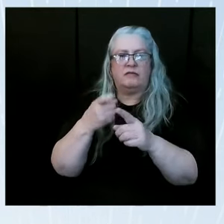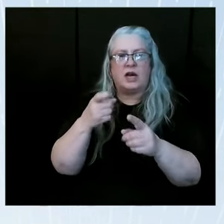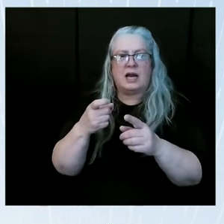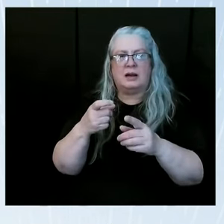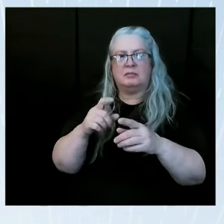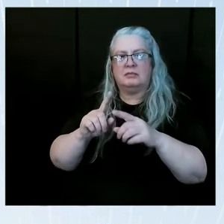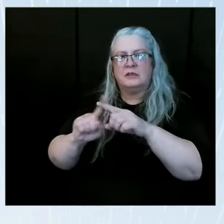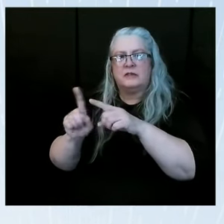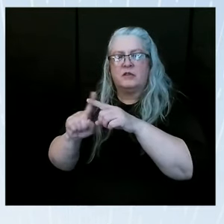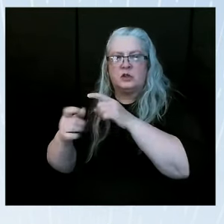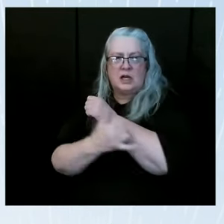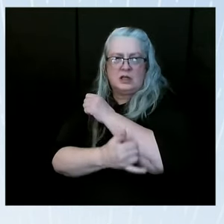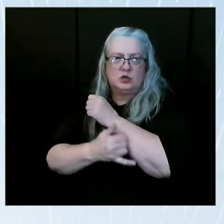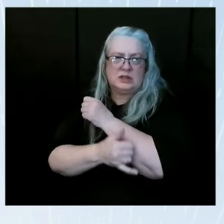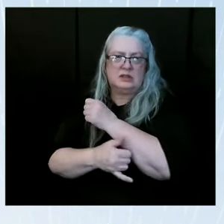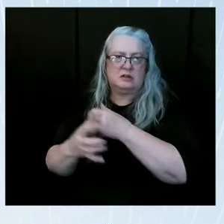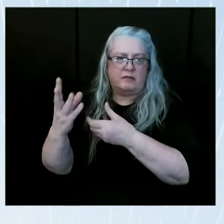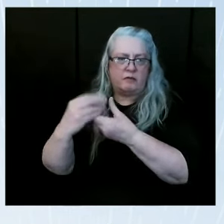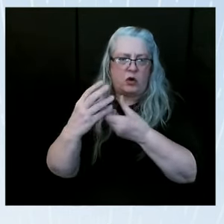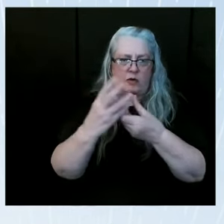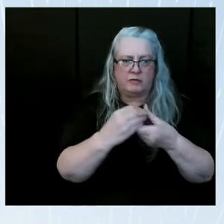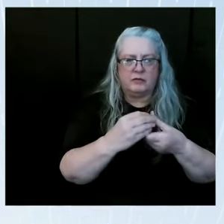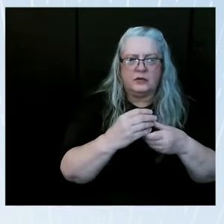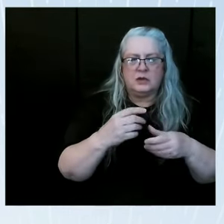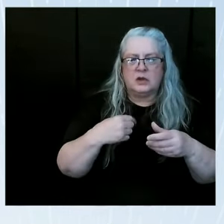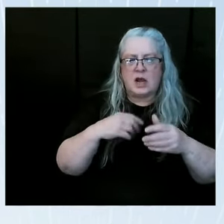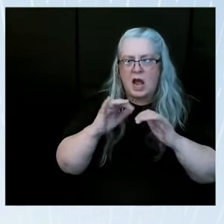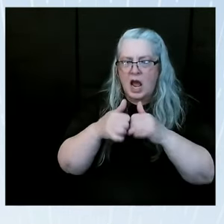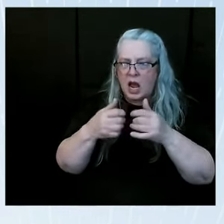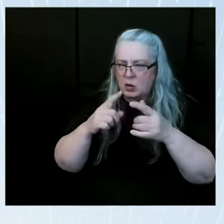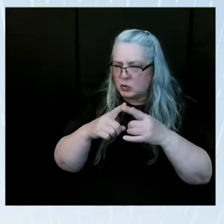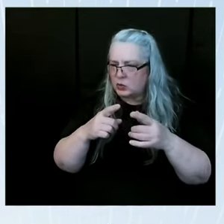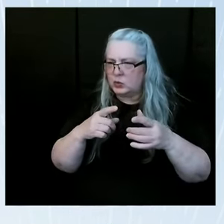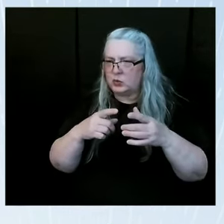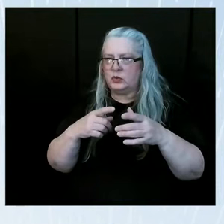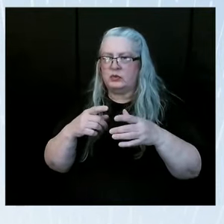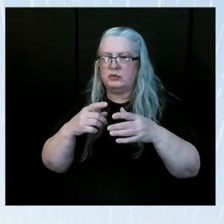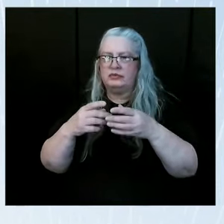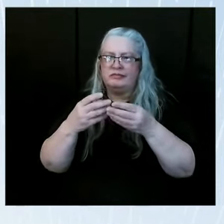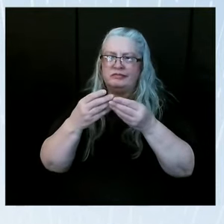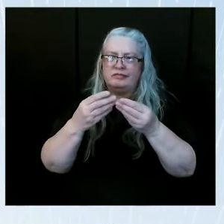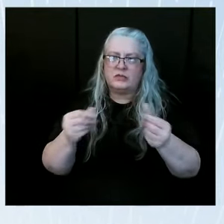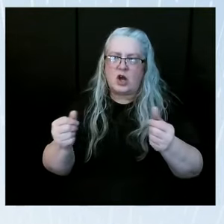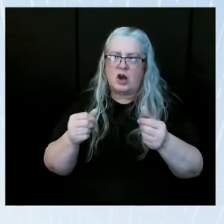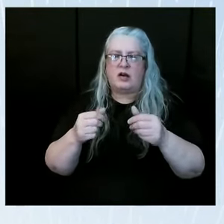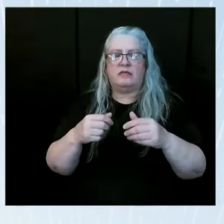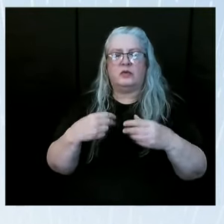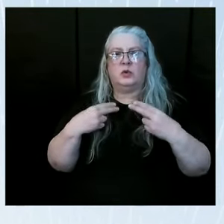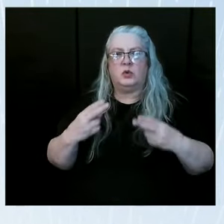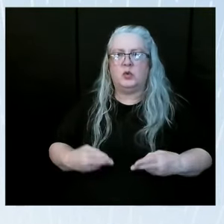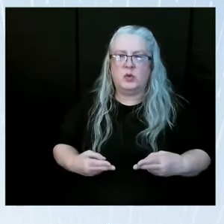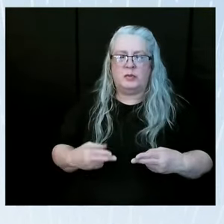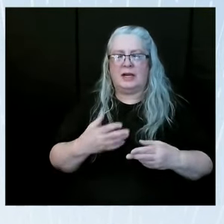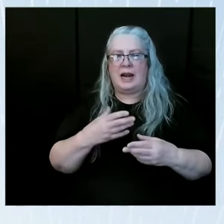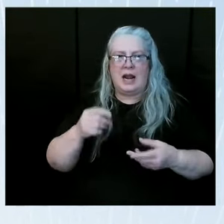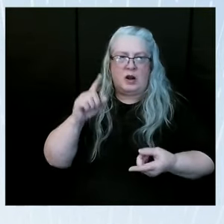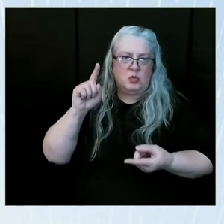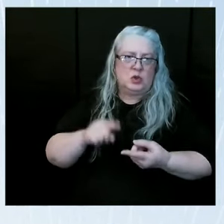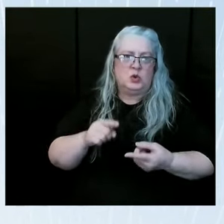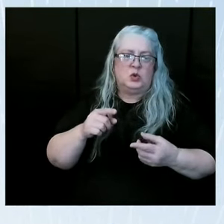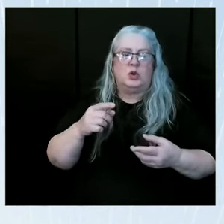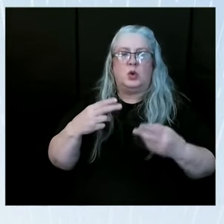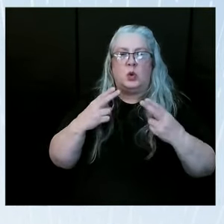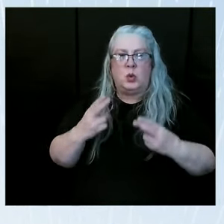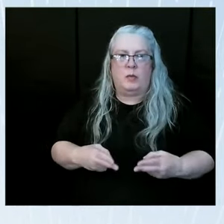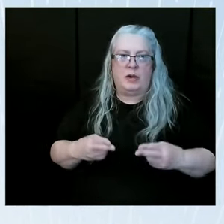and what we can collectively do to combat it. It has become a technology now to be able to traffic people without ever